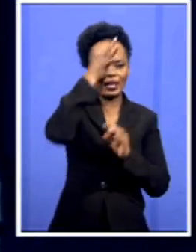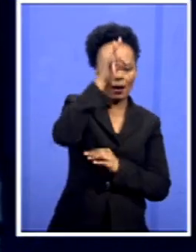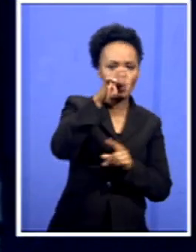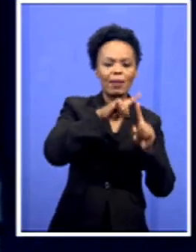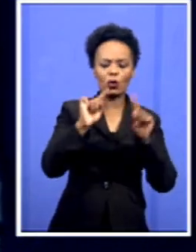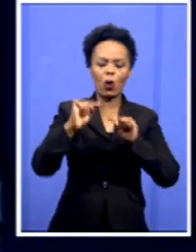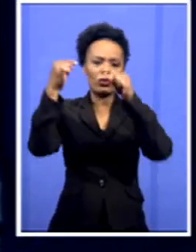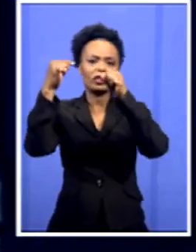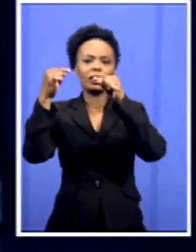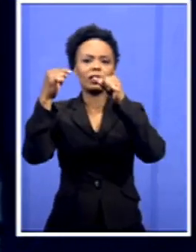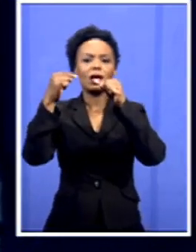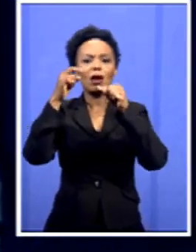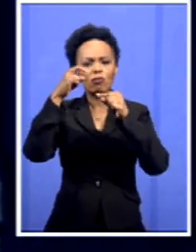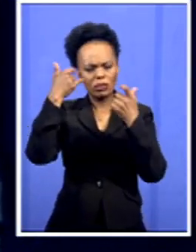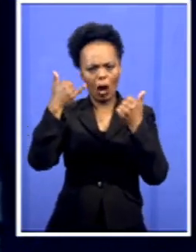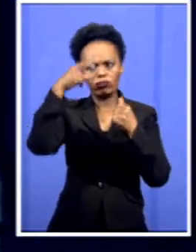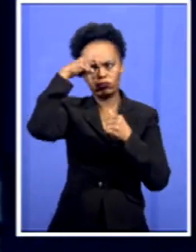our sharpest. We have